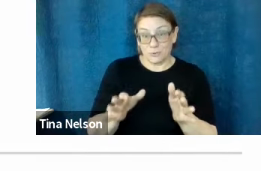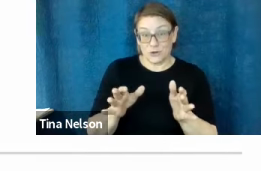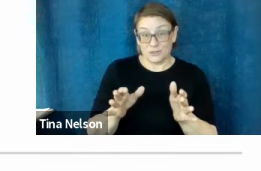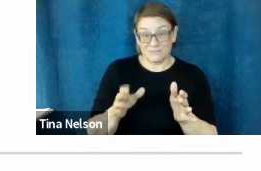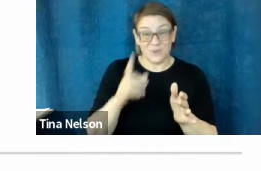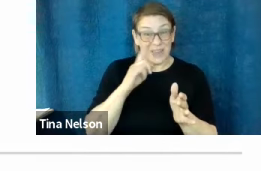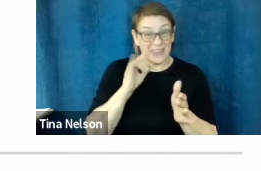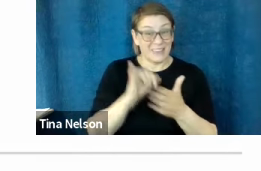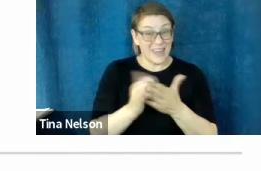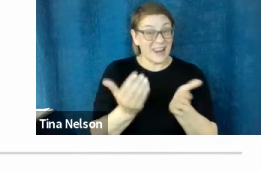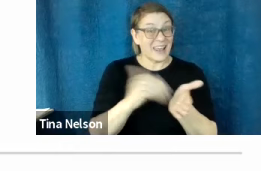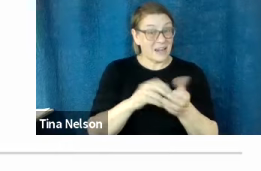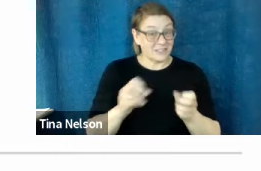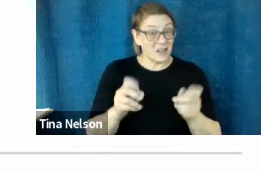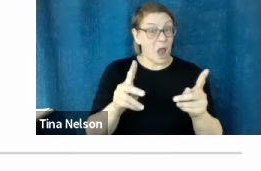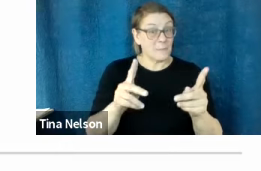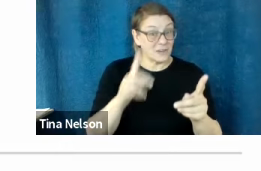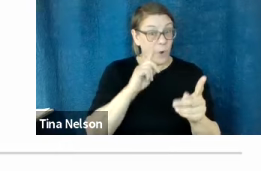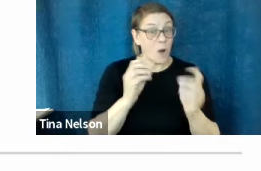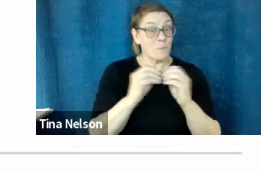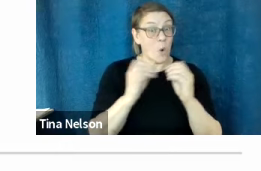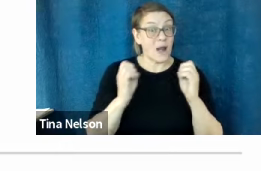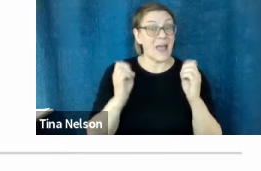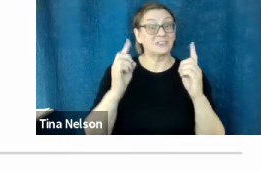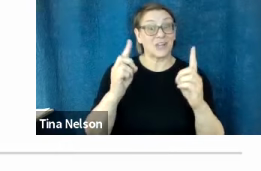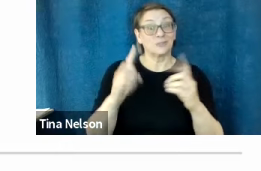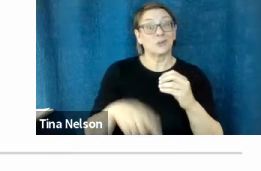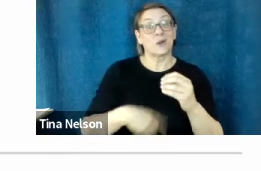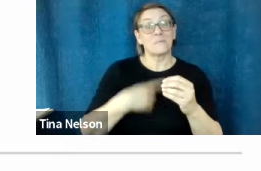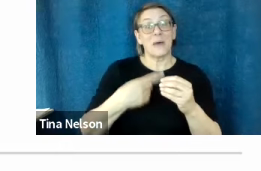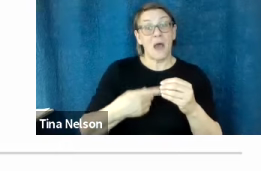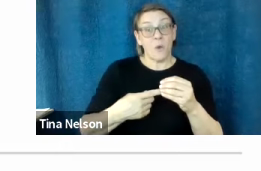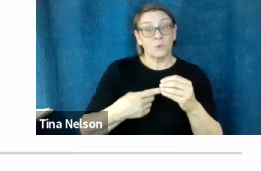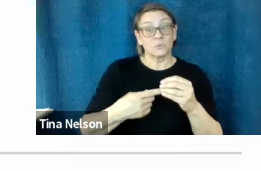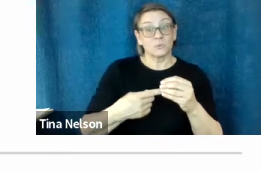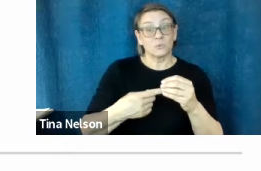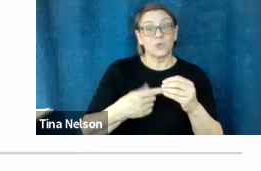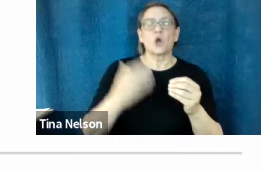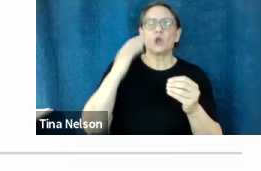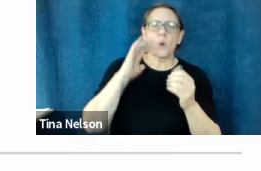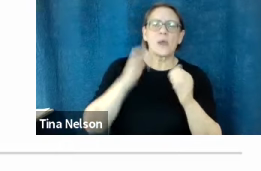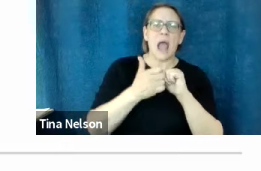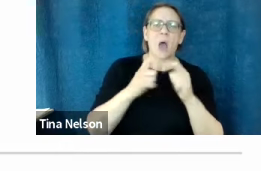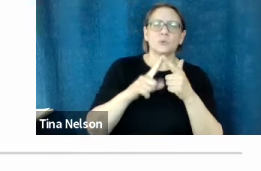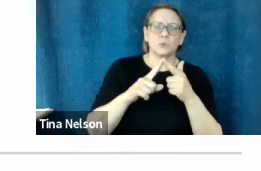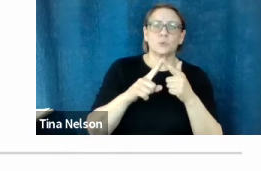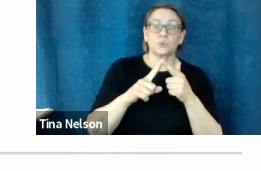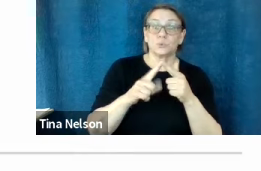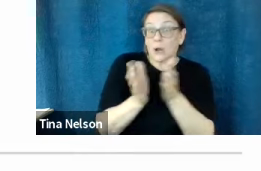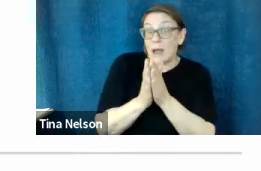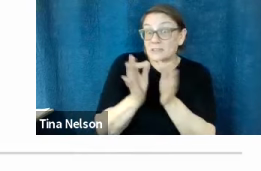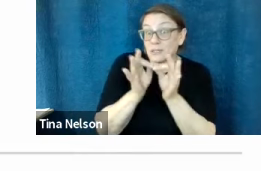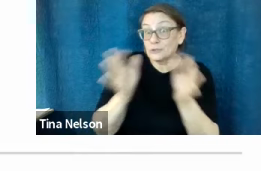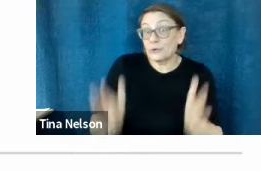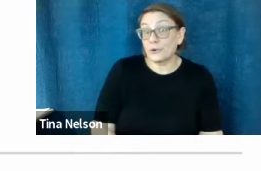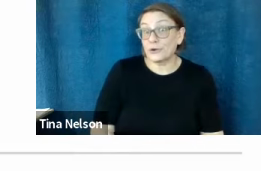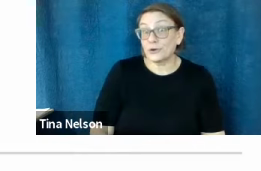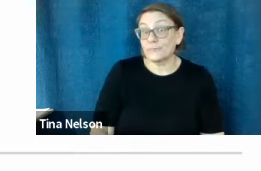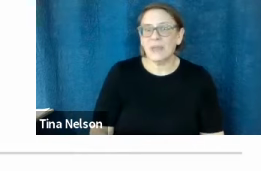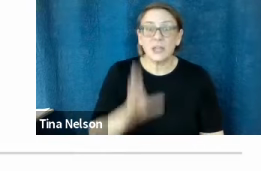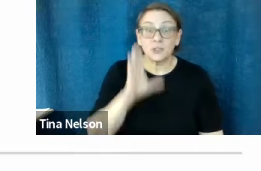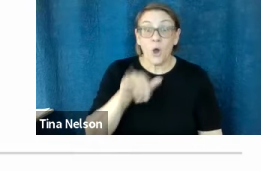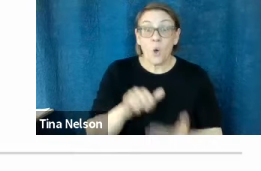opportunity there too, for some more education about, um, knowing how to go about requesting interpreters. And as we